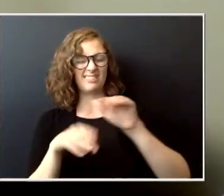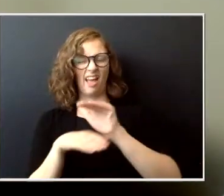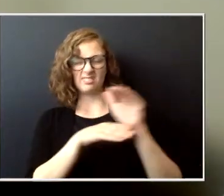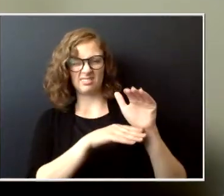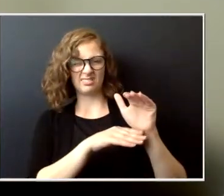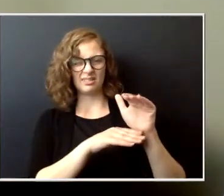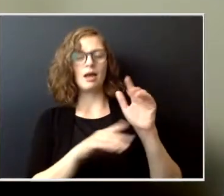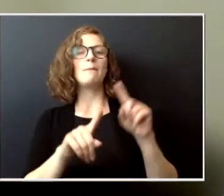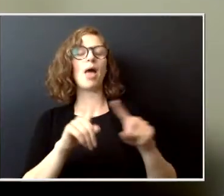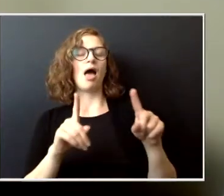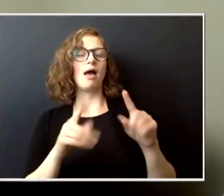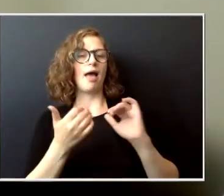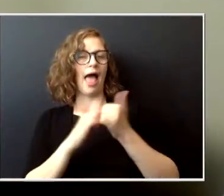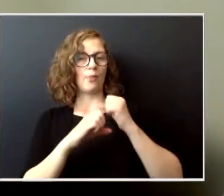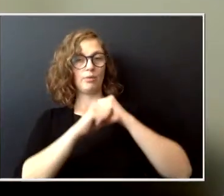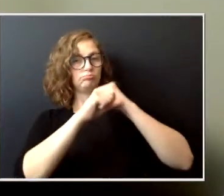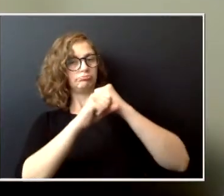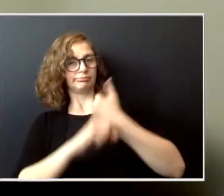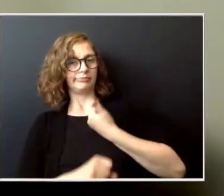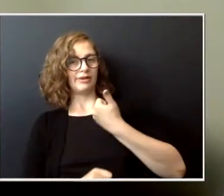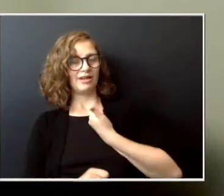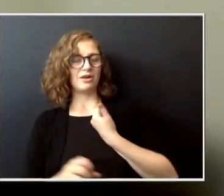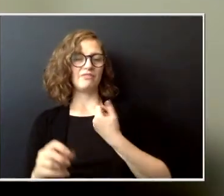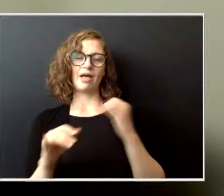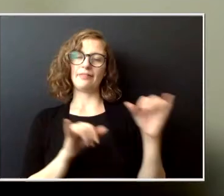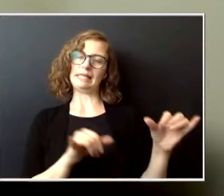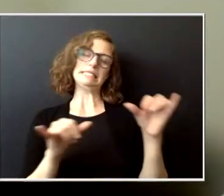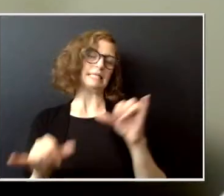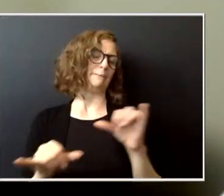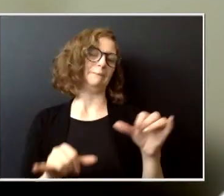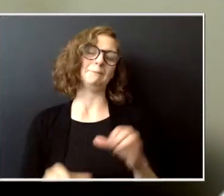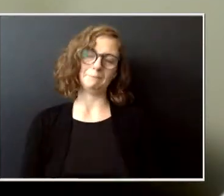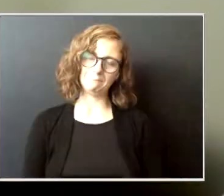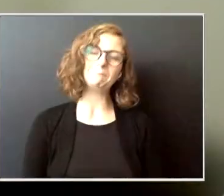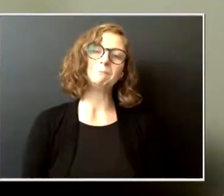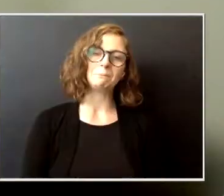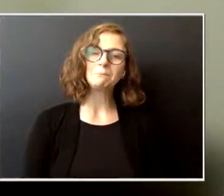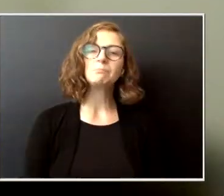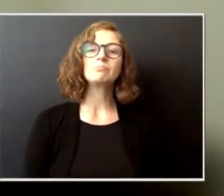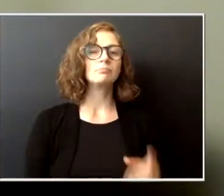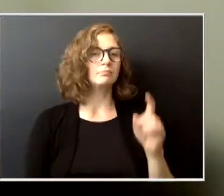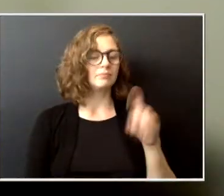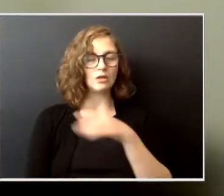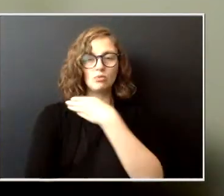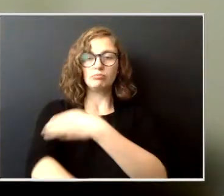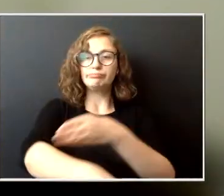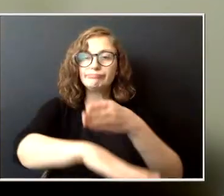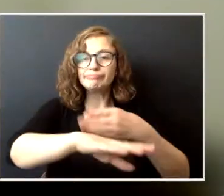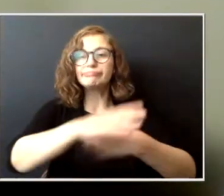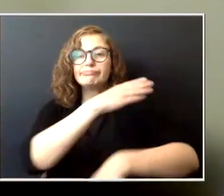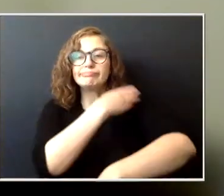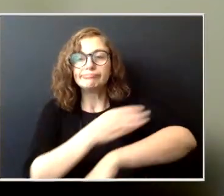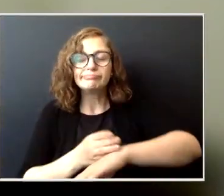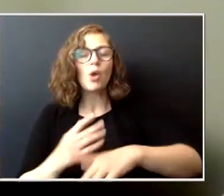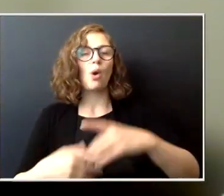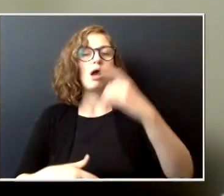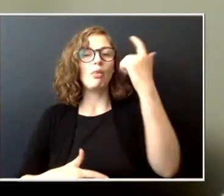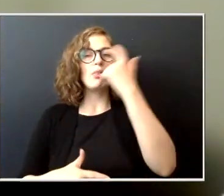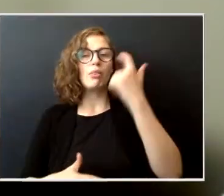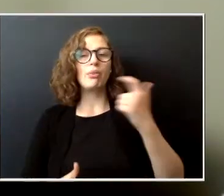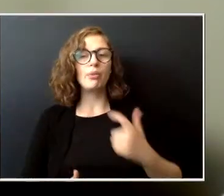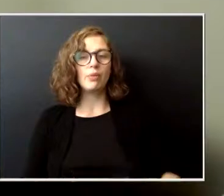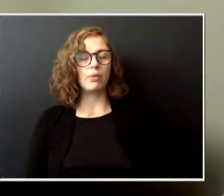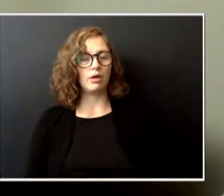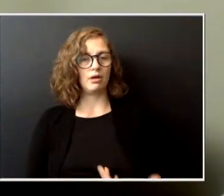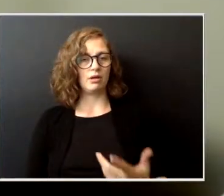protection mechanisms, the prevention mechanisms are the same. It is wearing long clothes. It is wearing insect repellent